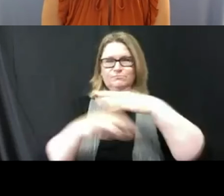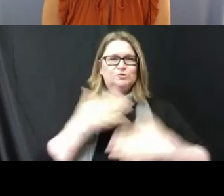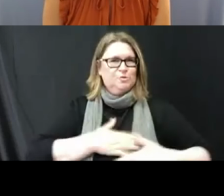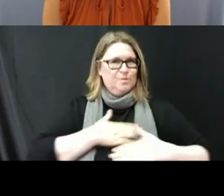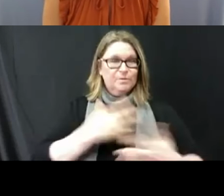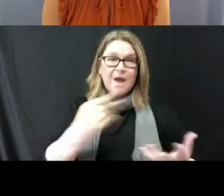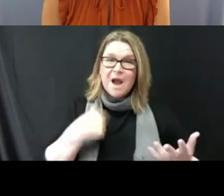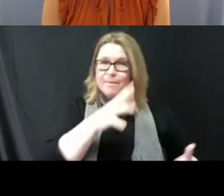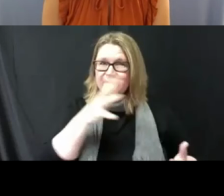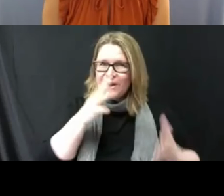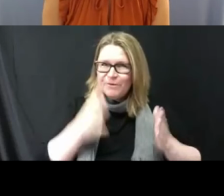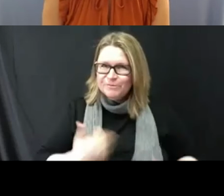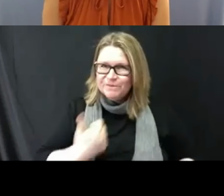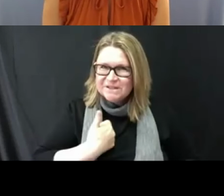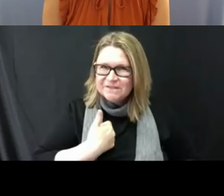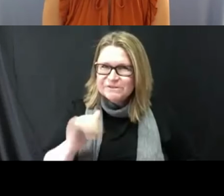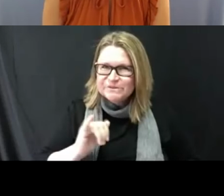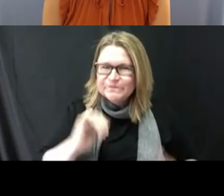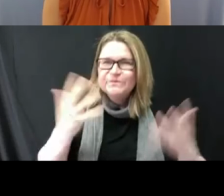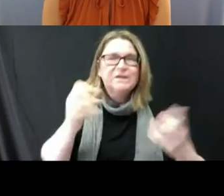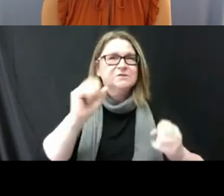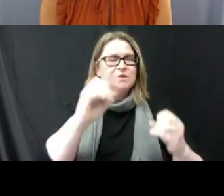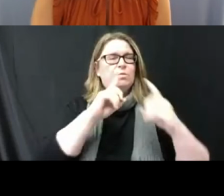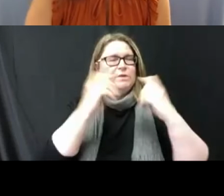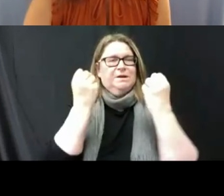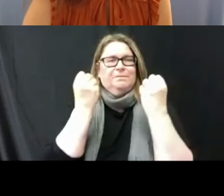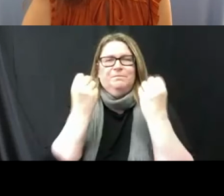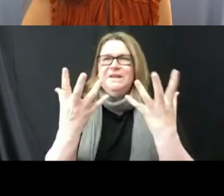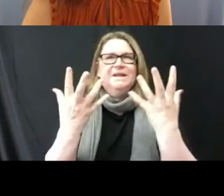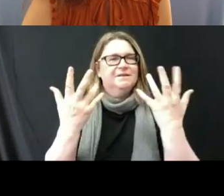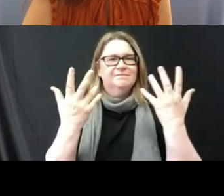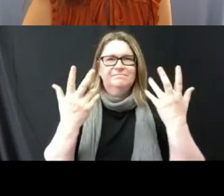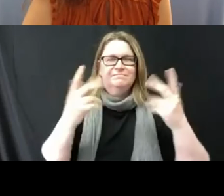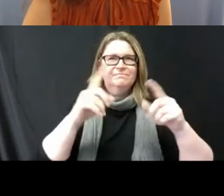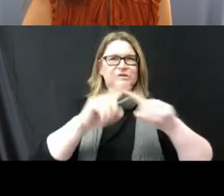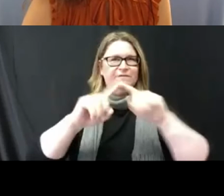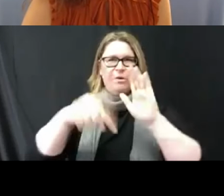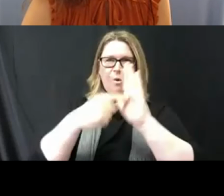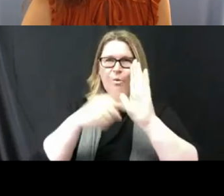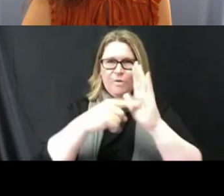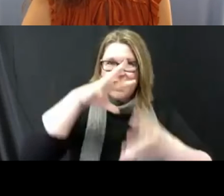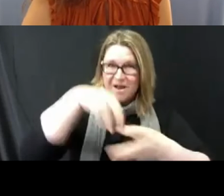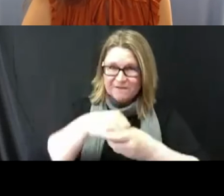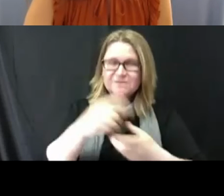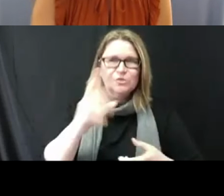of students, college town. I'm a farmer myself, so many farmers where we are.